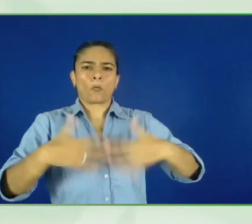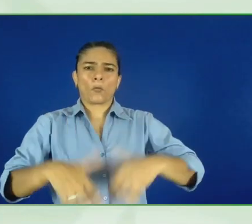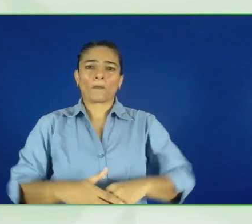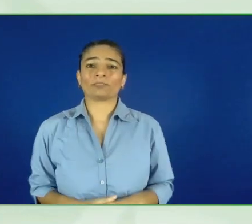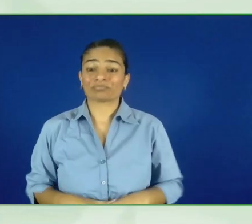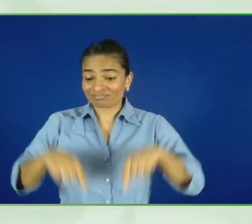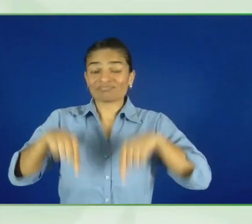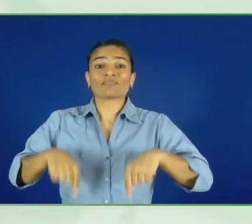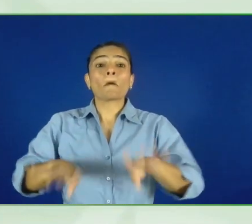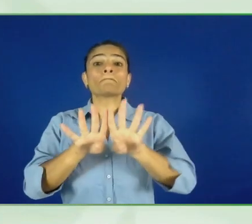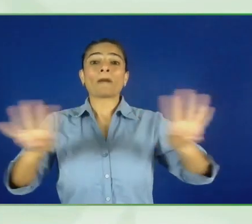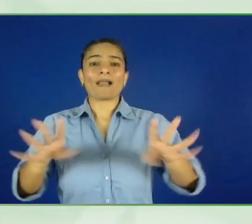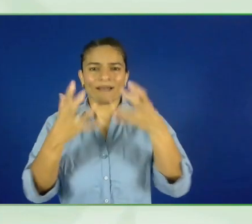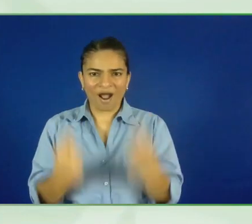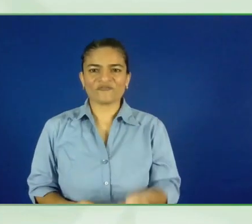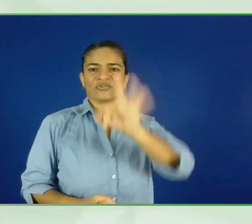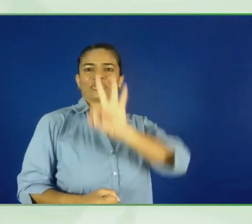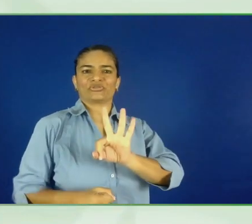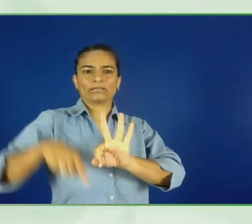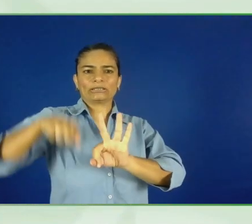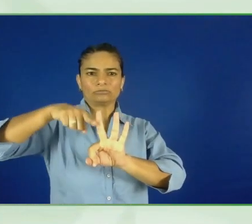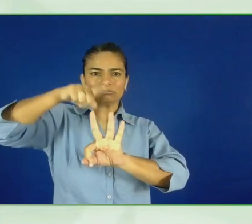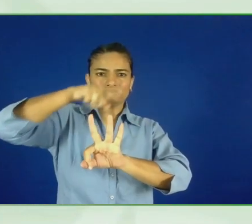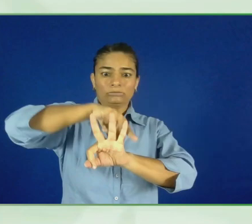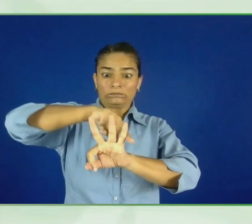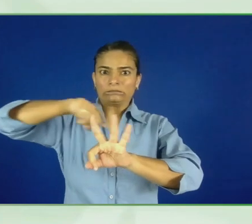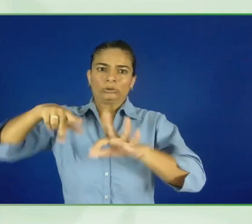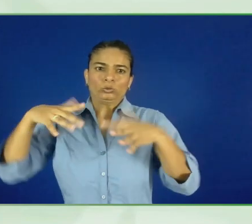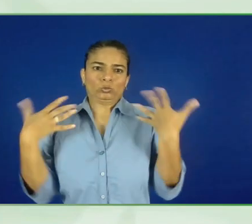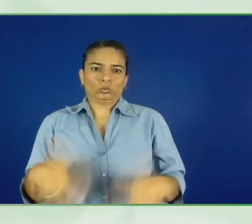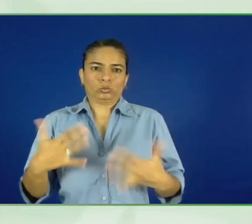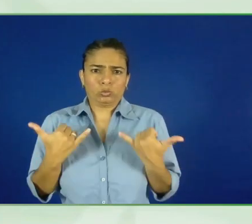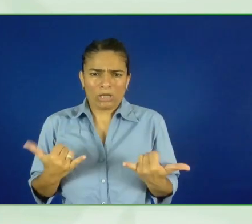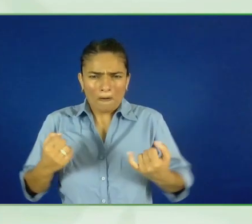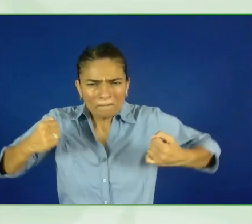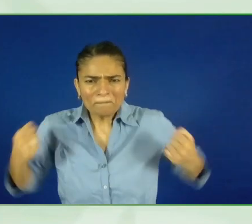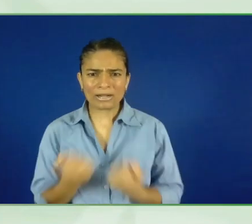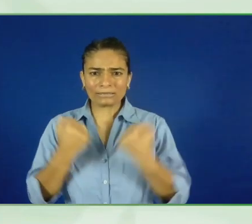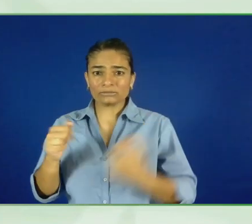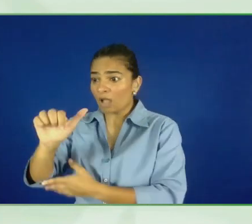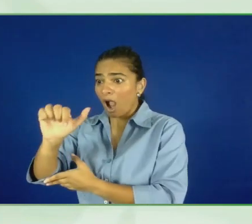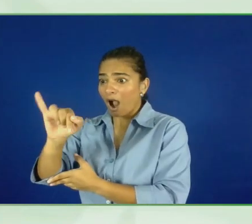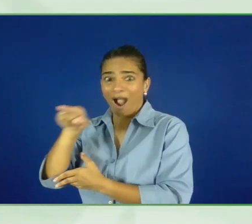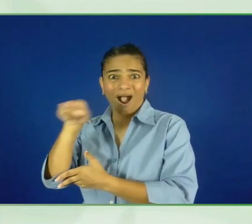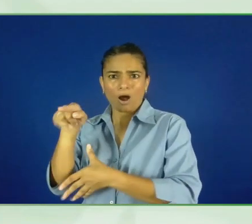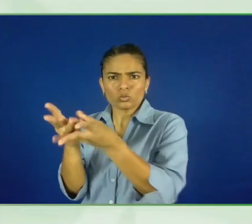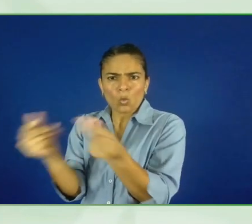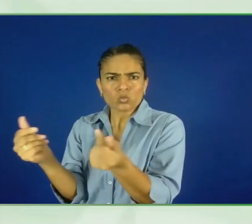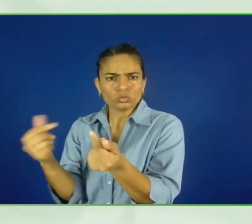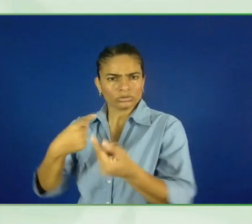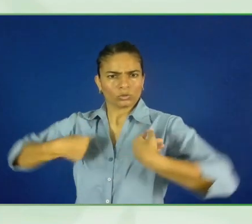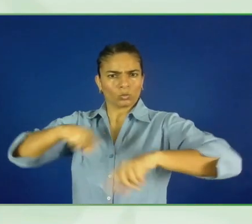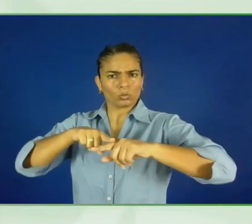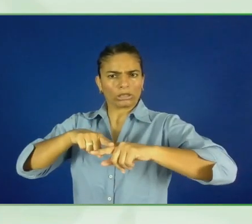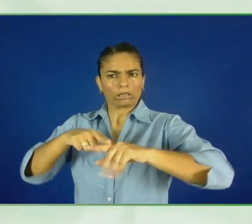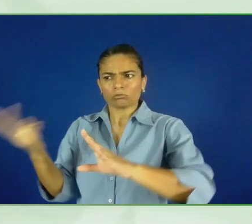the practical sides of implementing AI-based solutions, and we will have first a round